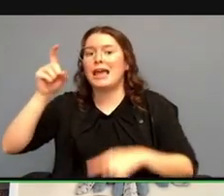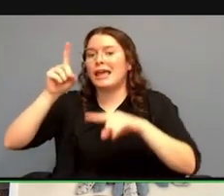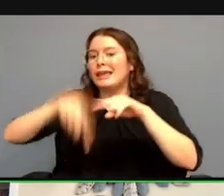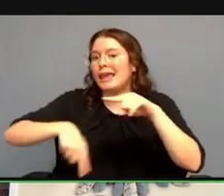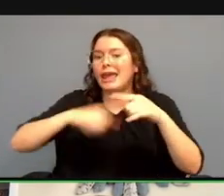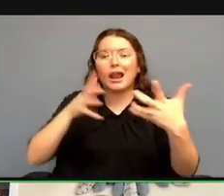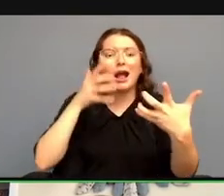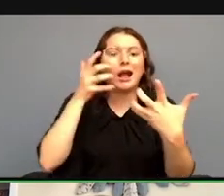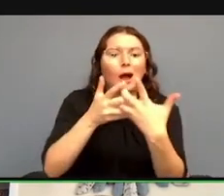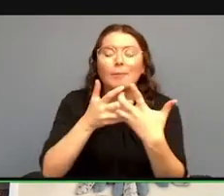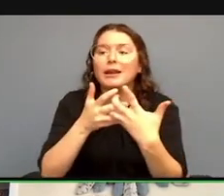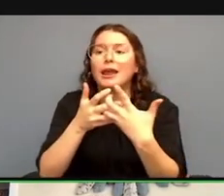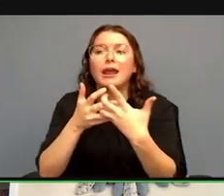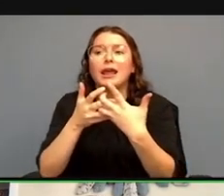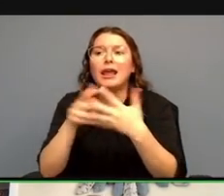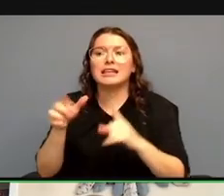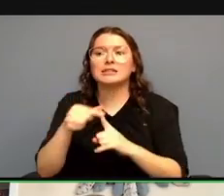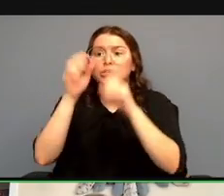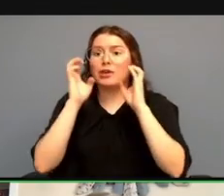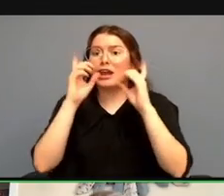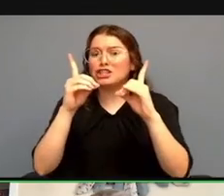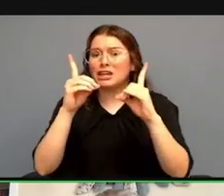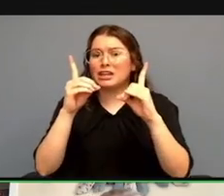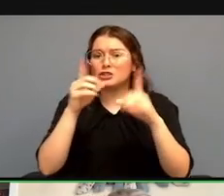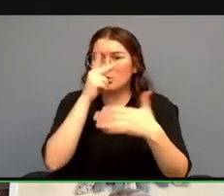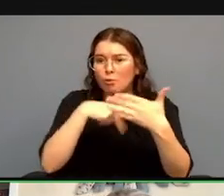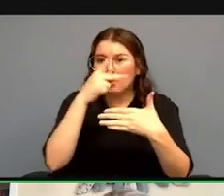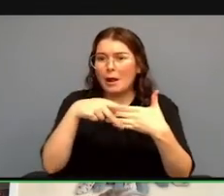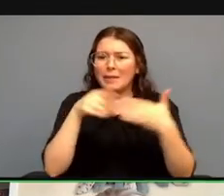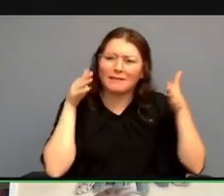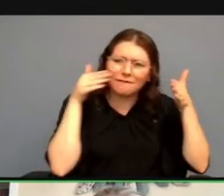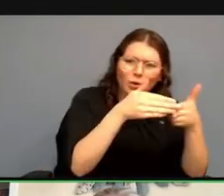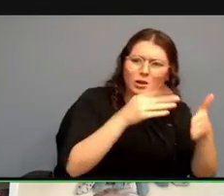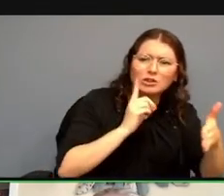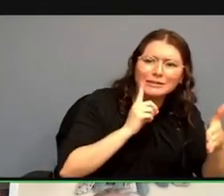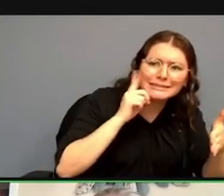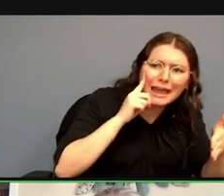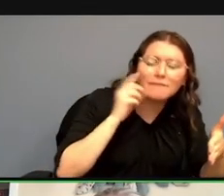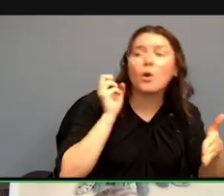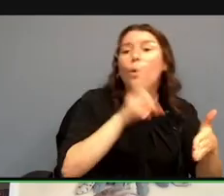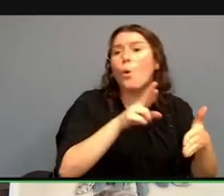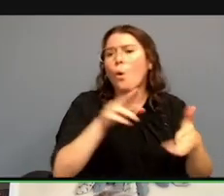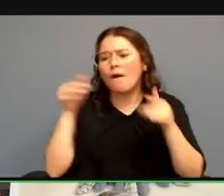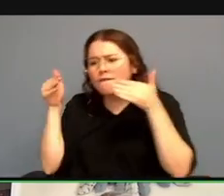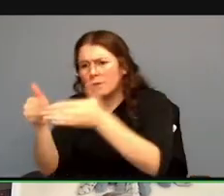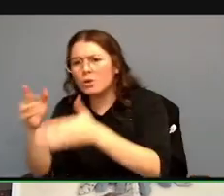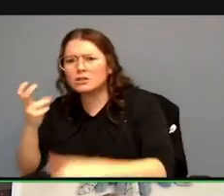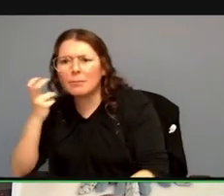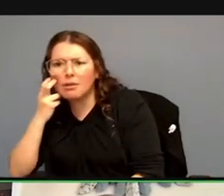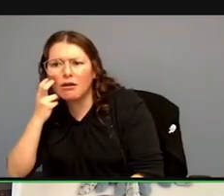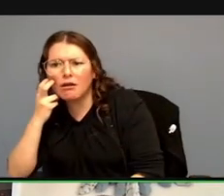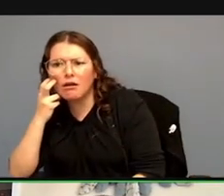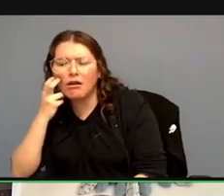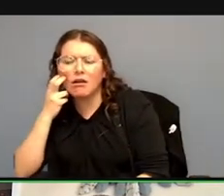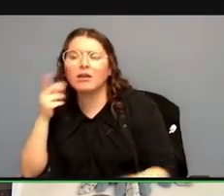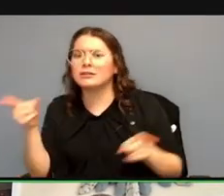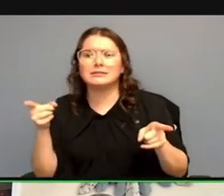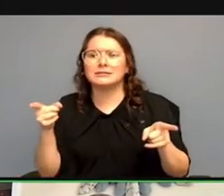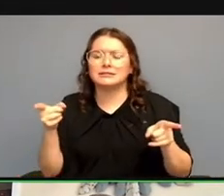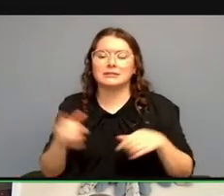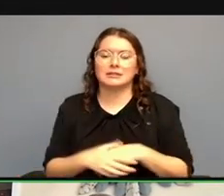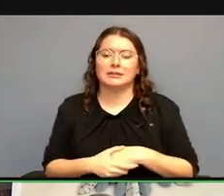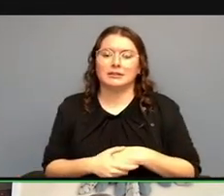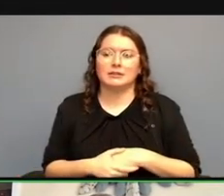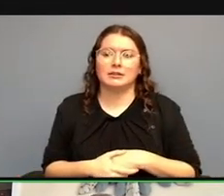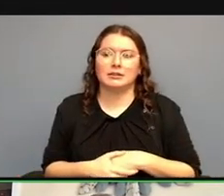special education programs solely for children with deafness or children with blindness. So